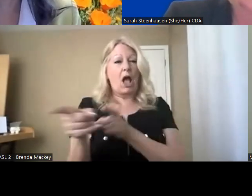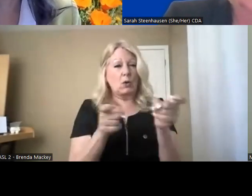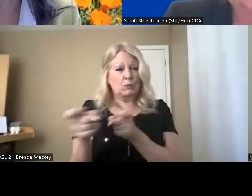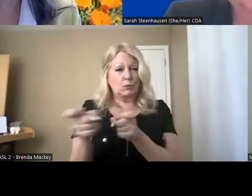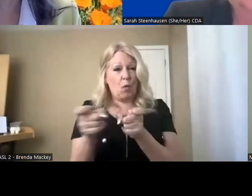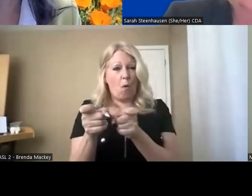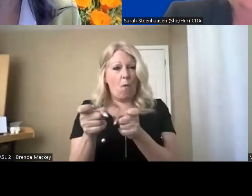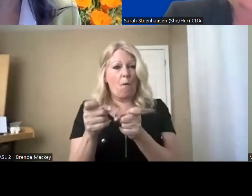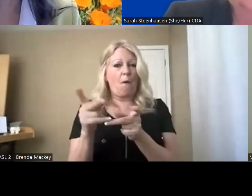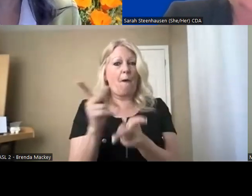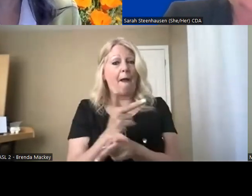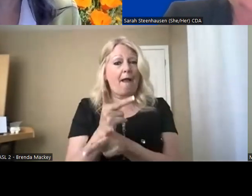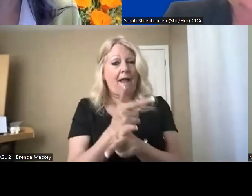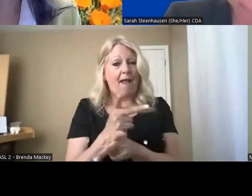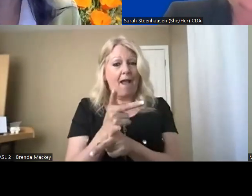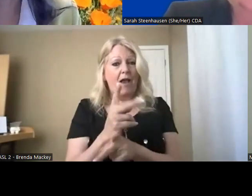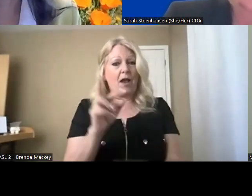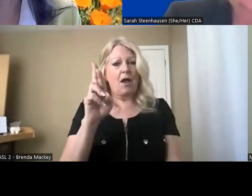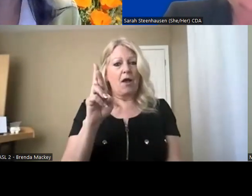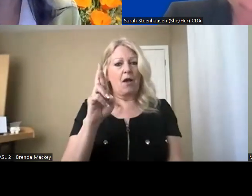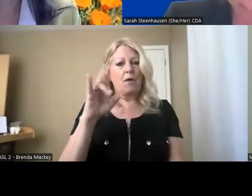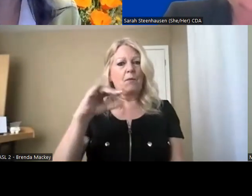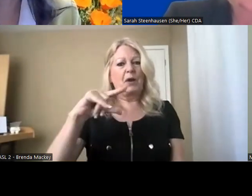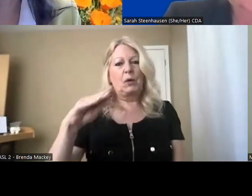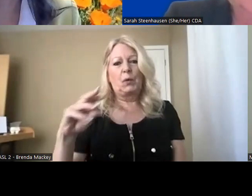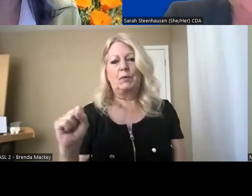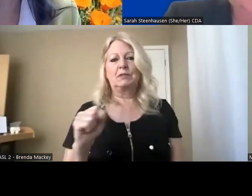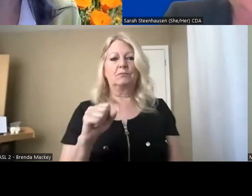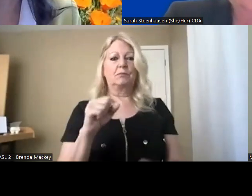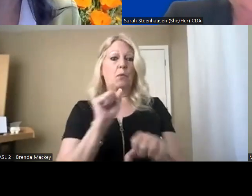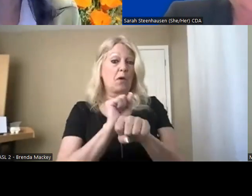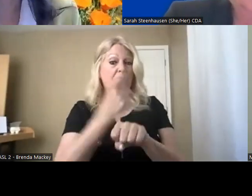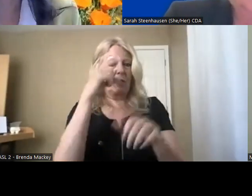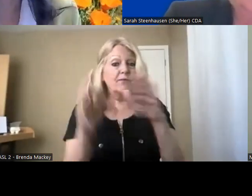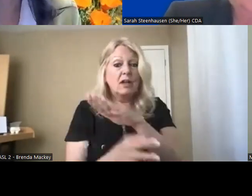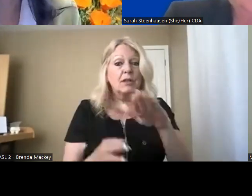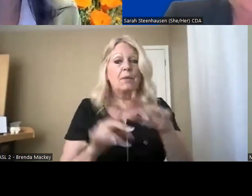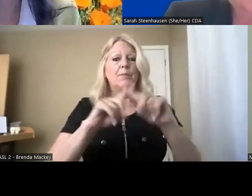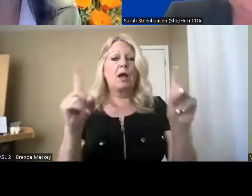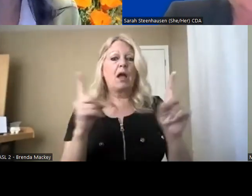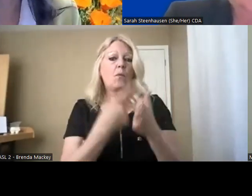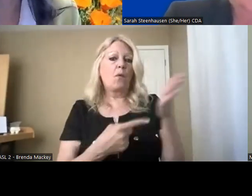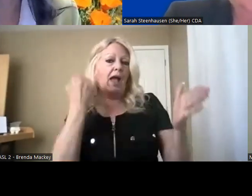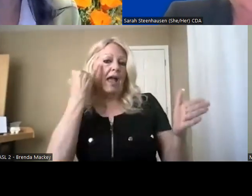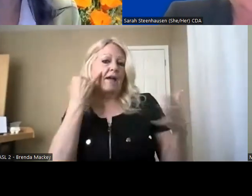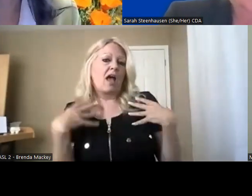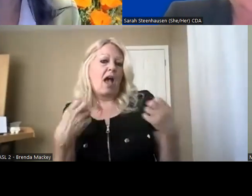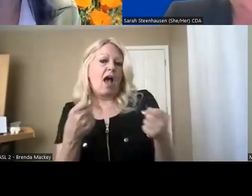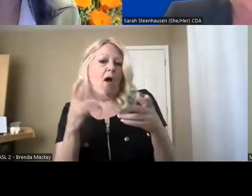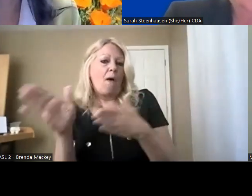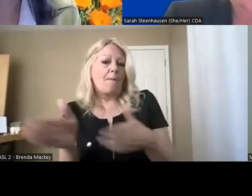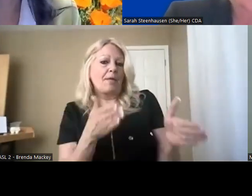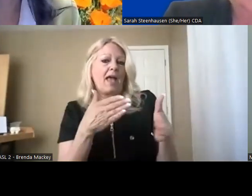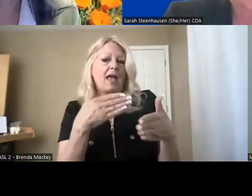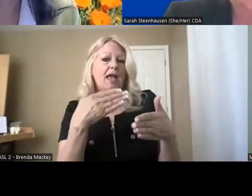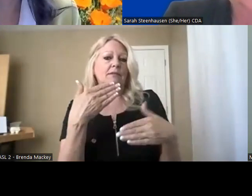know Rigo's on the phone. Rigo works for the foundation, but wouldn't it be great if the SCAN health plan took the lead in doing something like this? Maybe you're going to tell